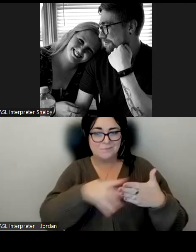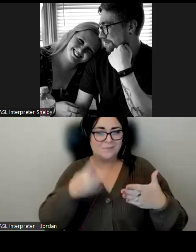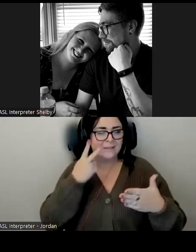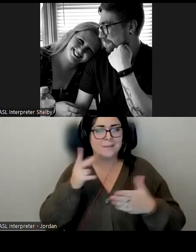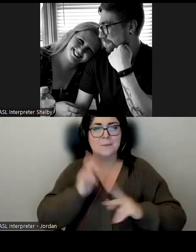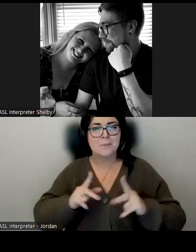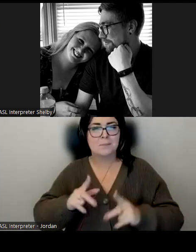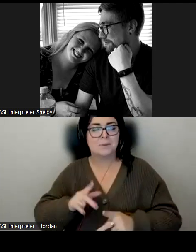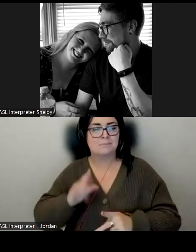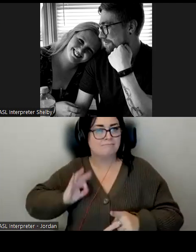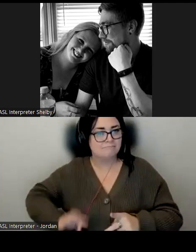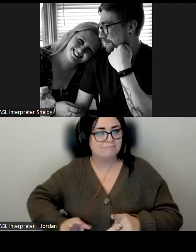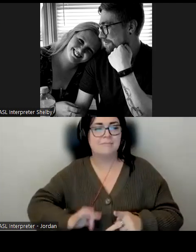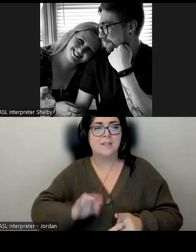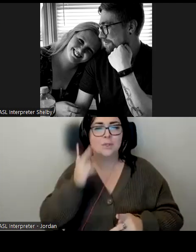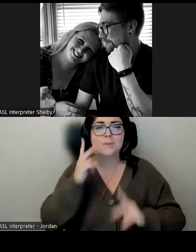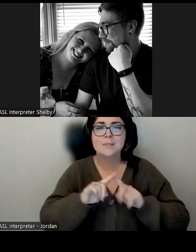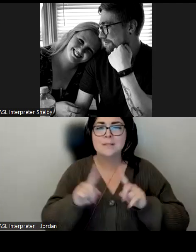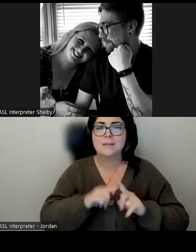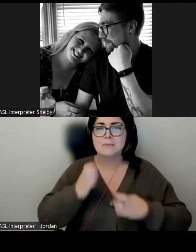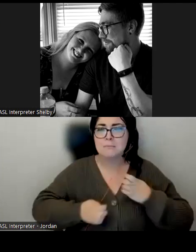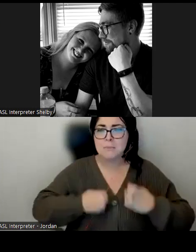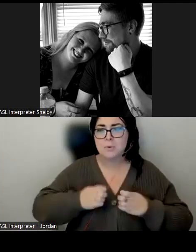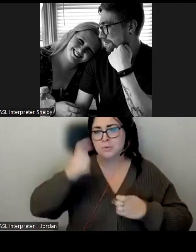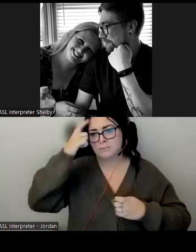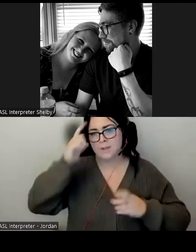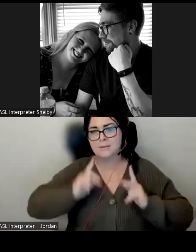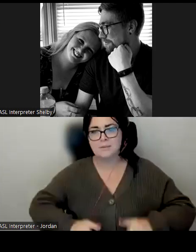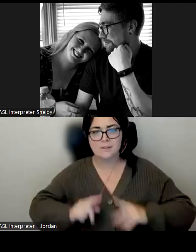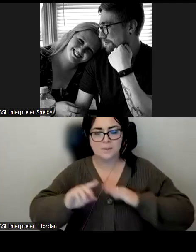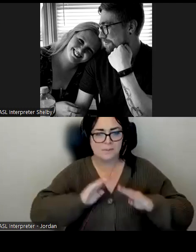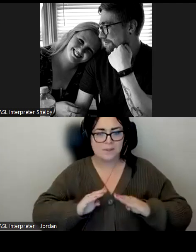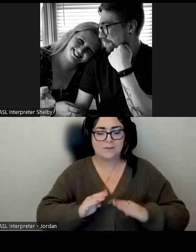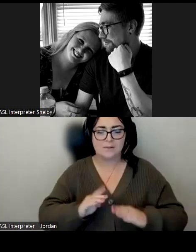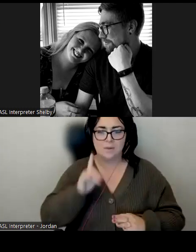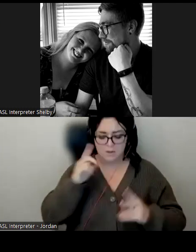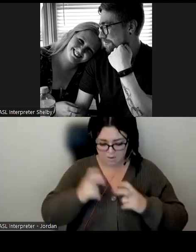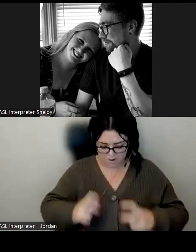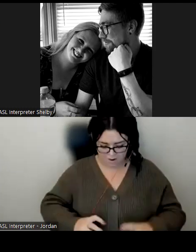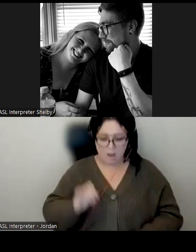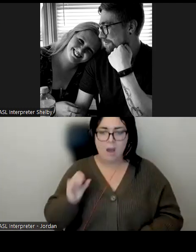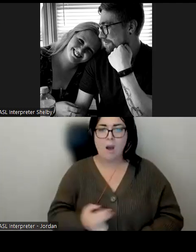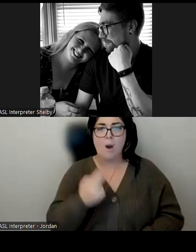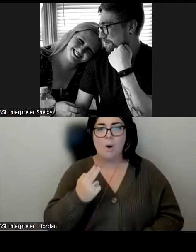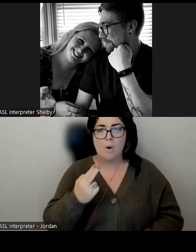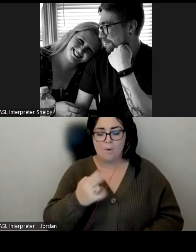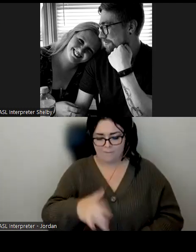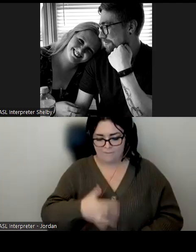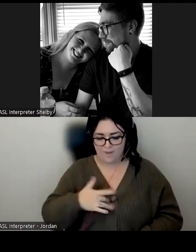lot of the questions about the unique things that they are experiencing internally that